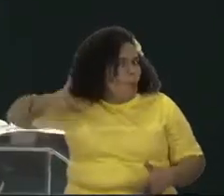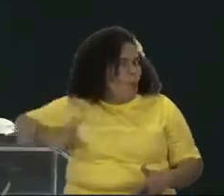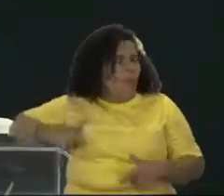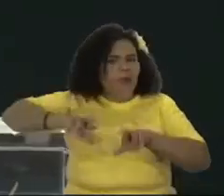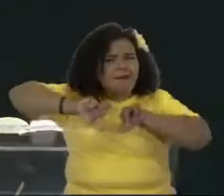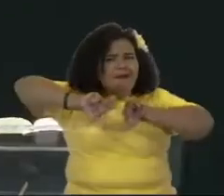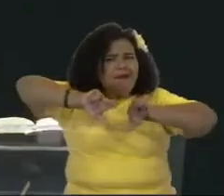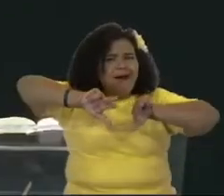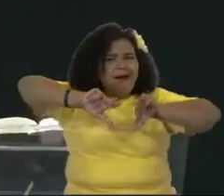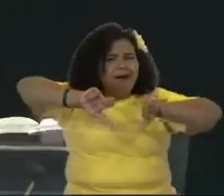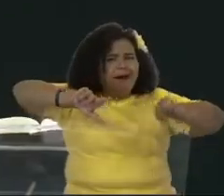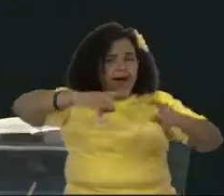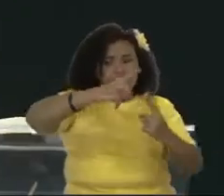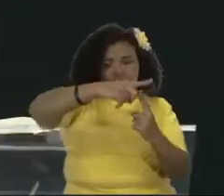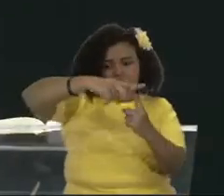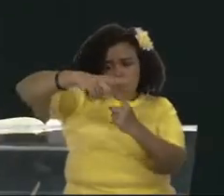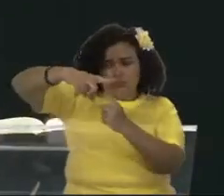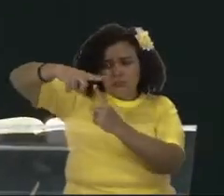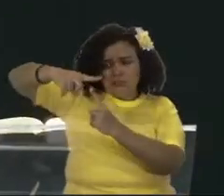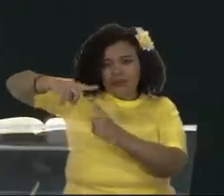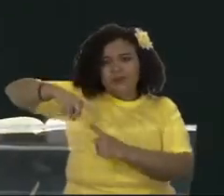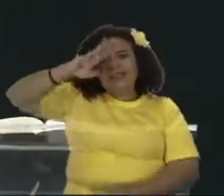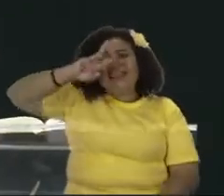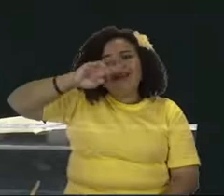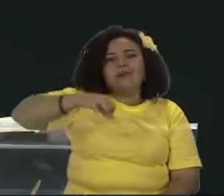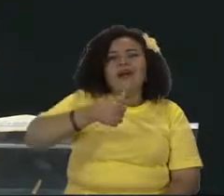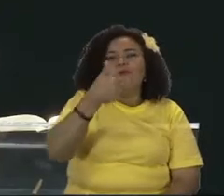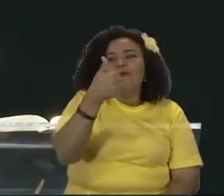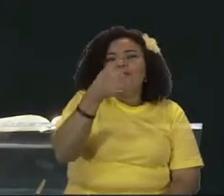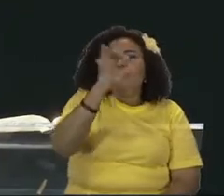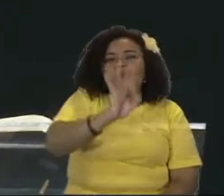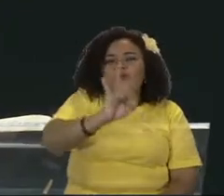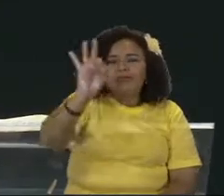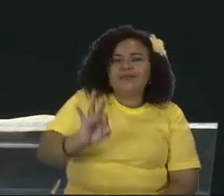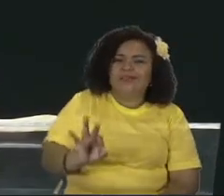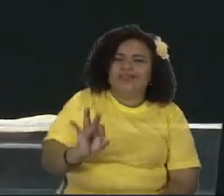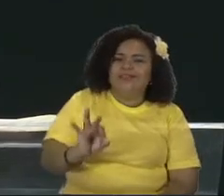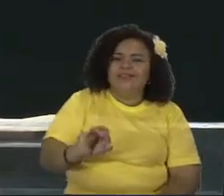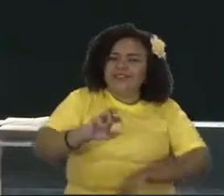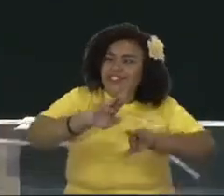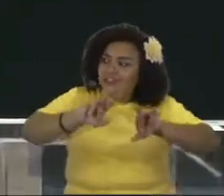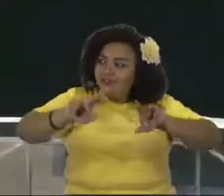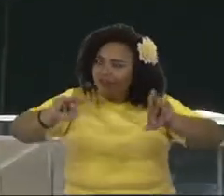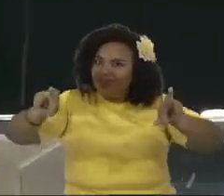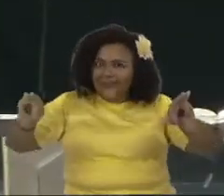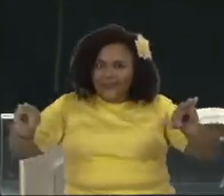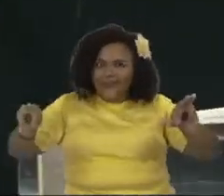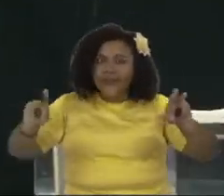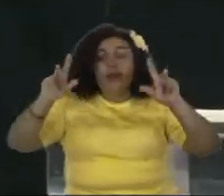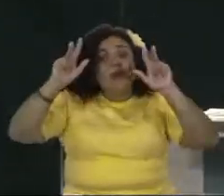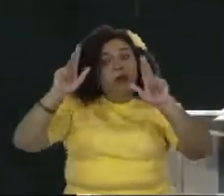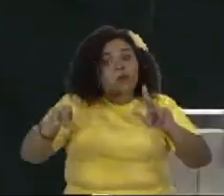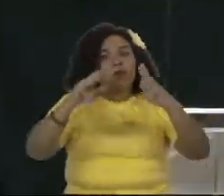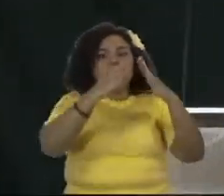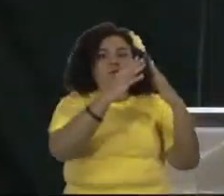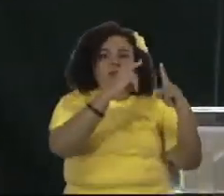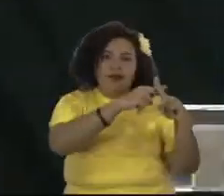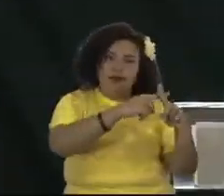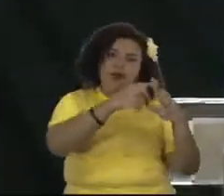hair. This is just 1%. And in the